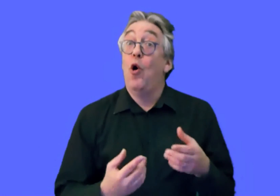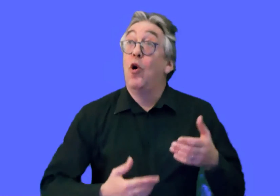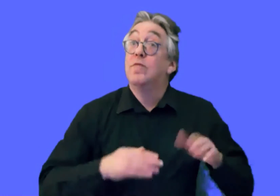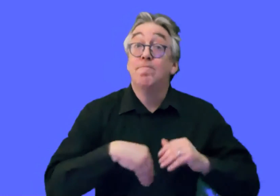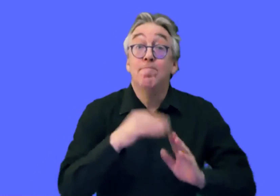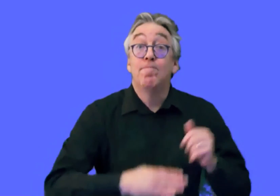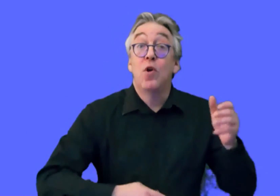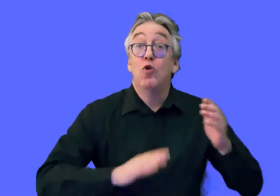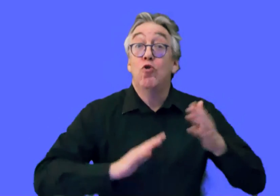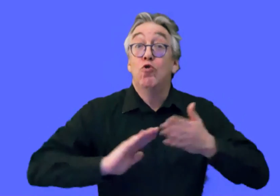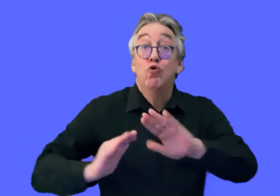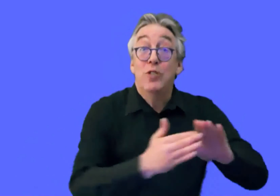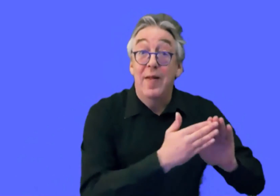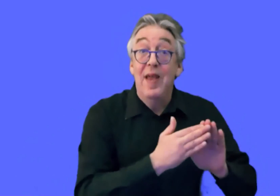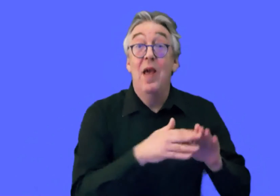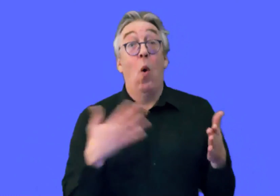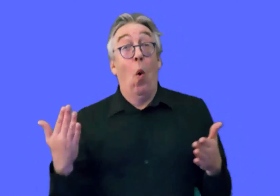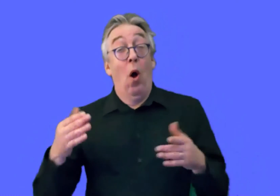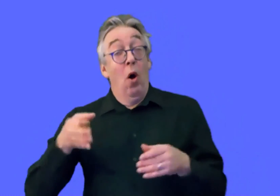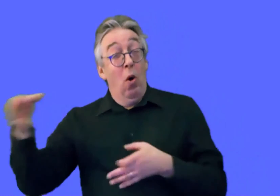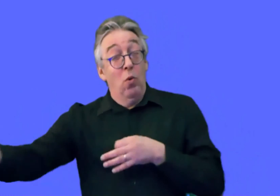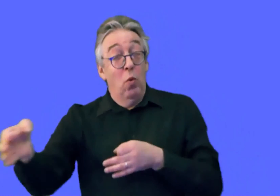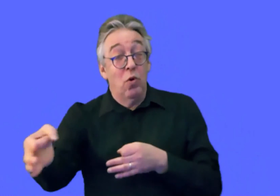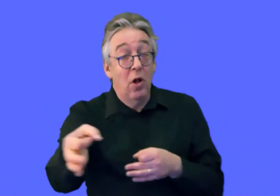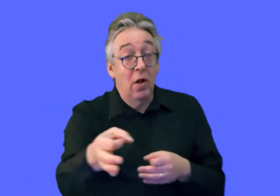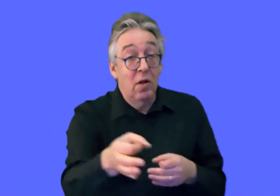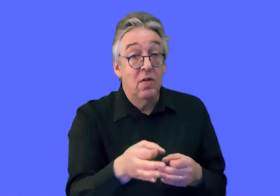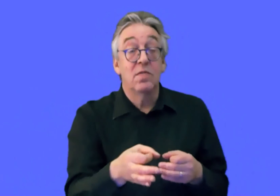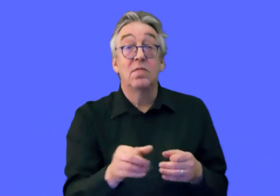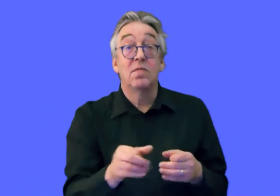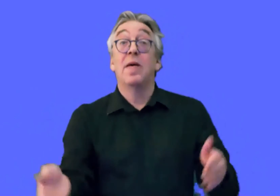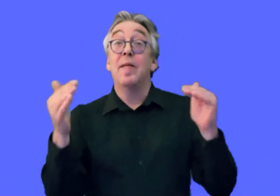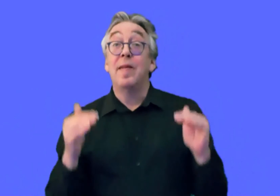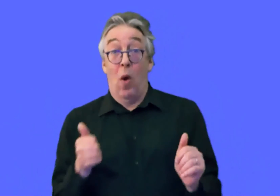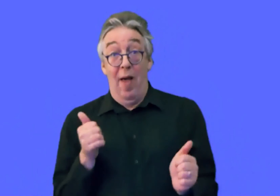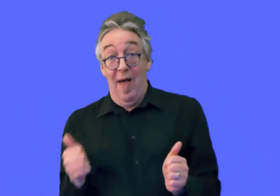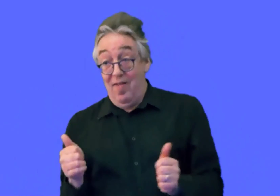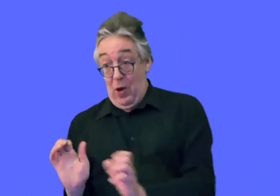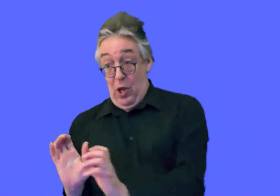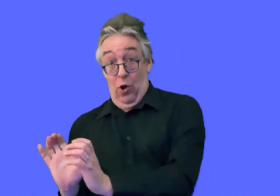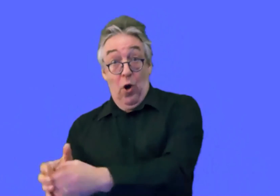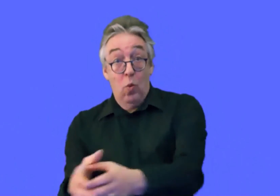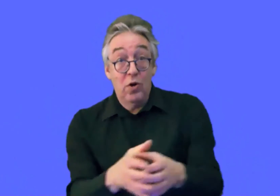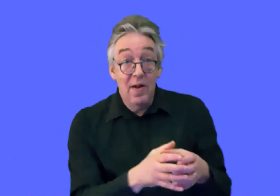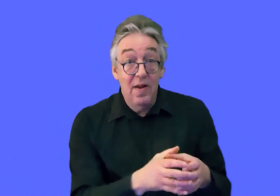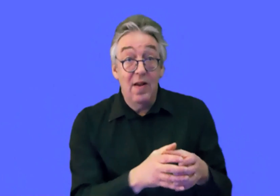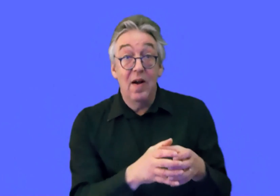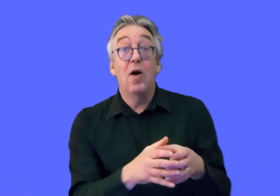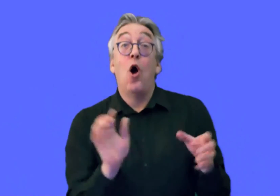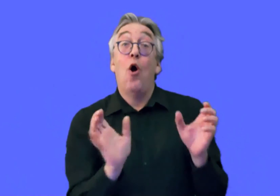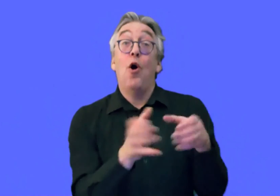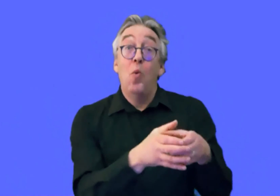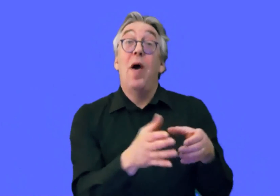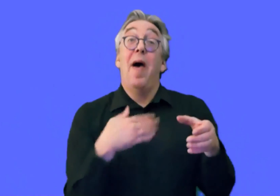further disaggregated by county. From the national, we have the county, and then below, within each county, we have